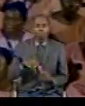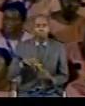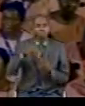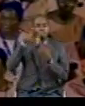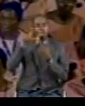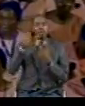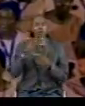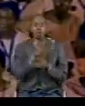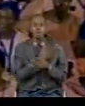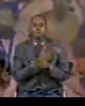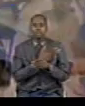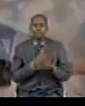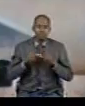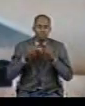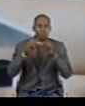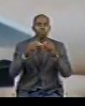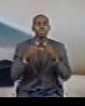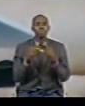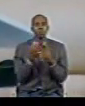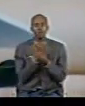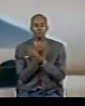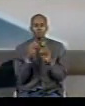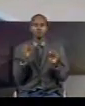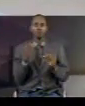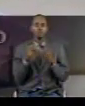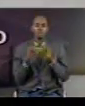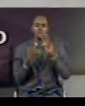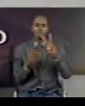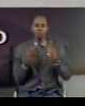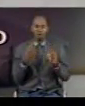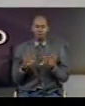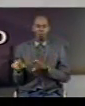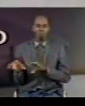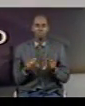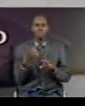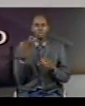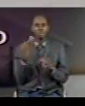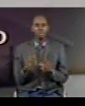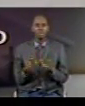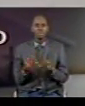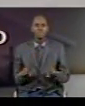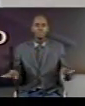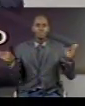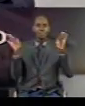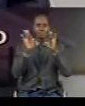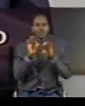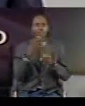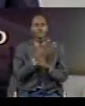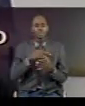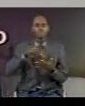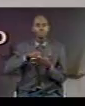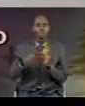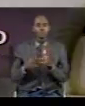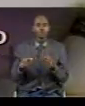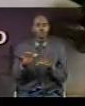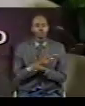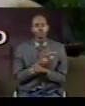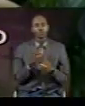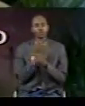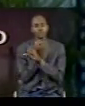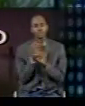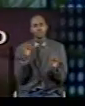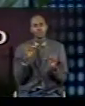perpetual redemption. Number two, in the performance of precious and purposeful redemption. Performance in your life